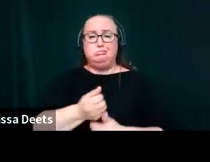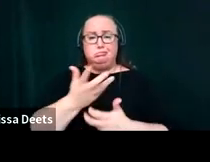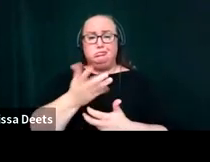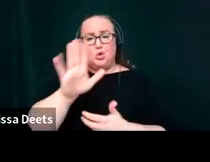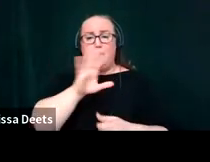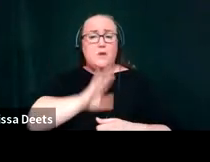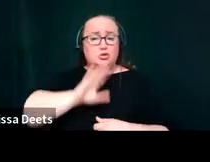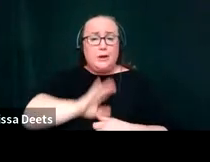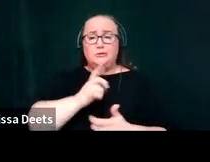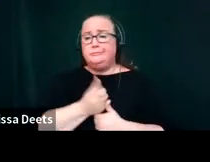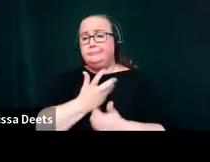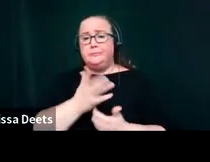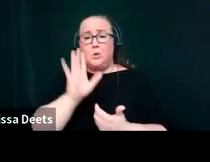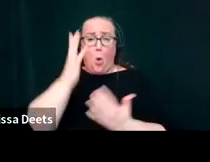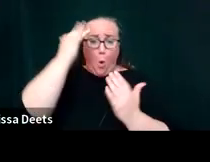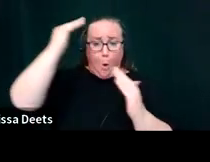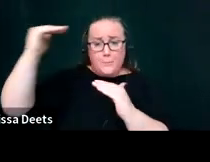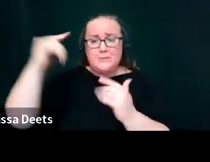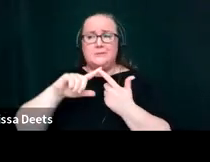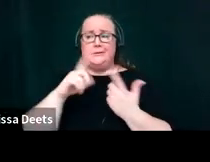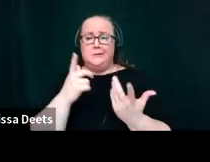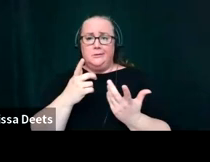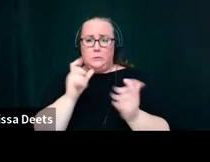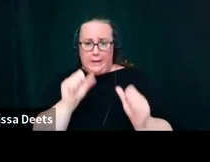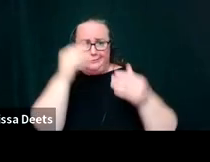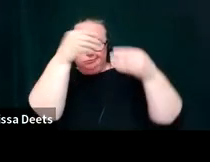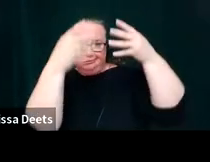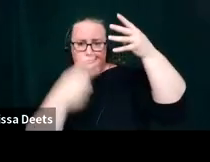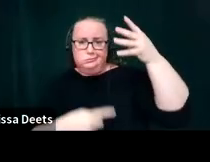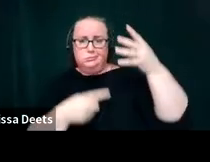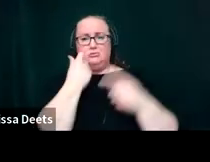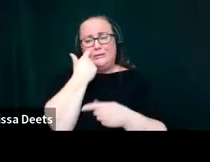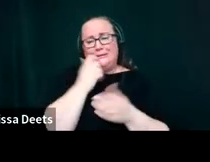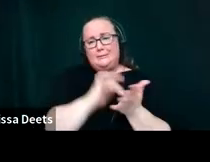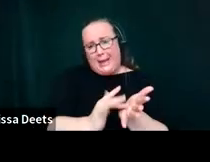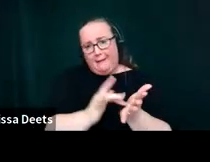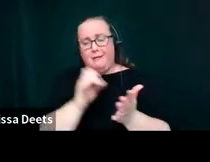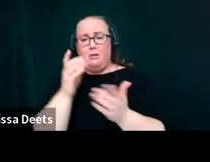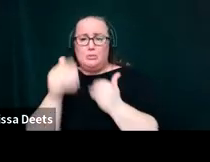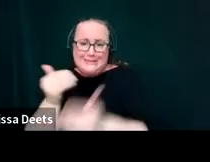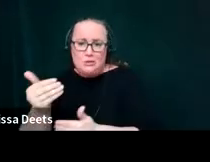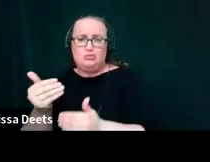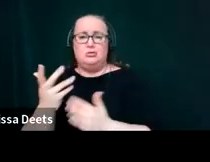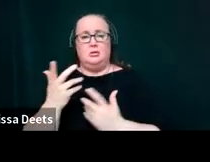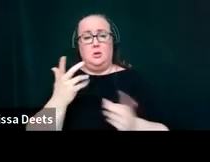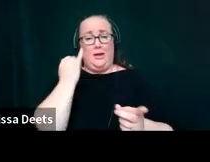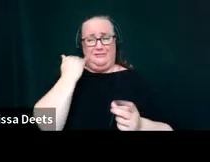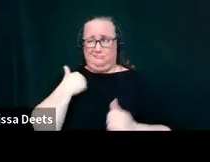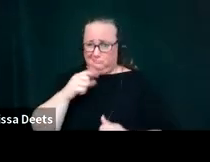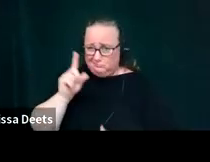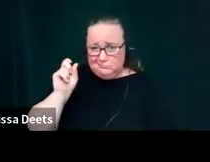frustrations, share the latest medications and procedures. And whenever there is a medical question, Dr.